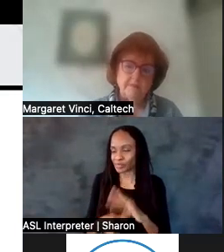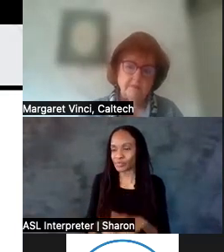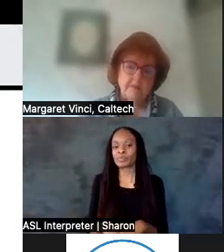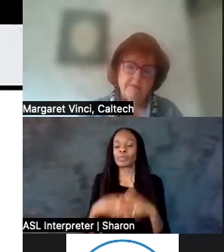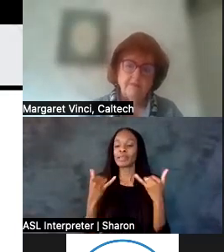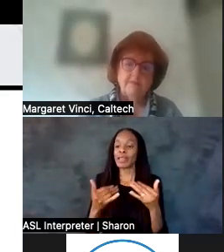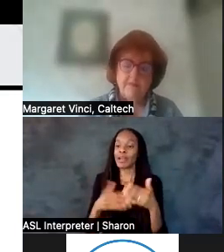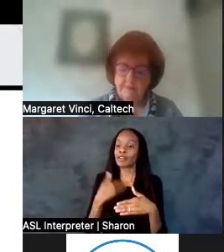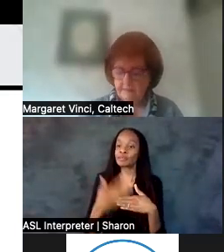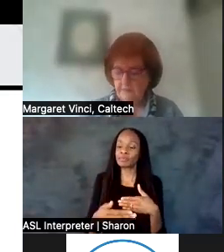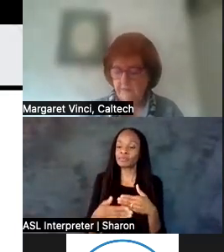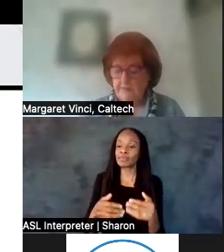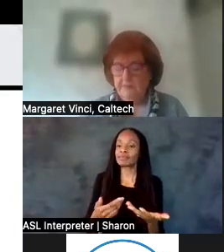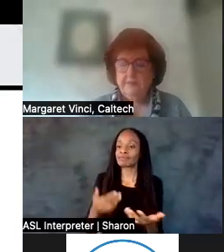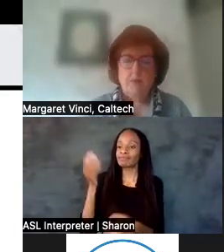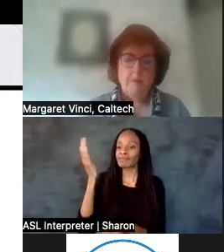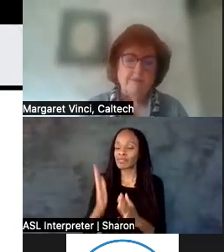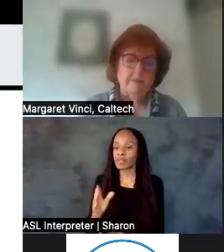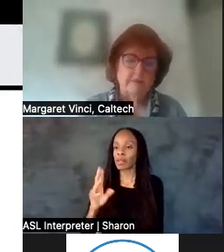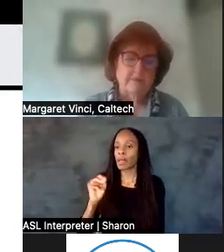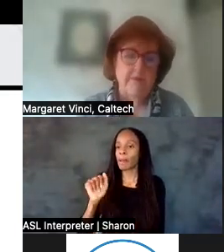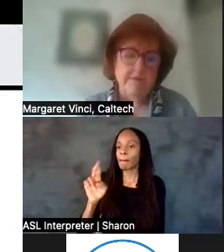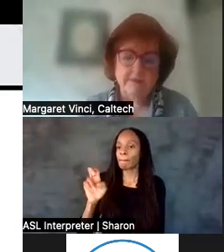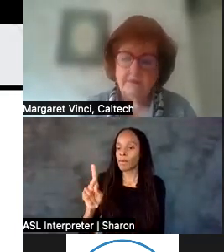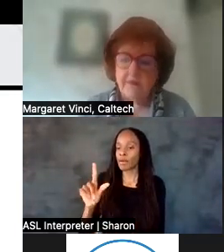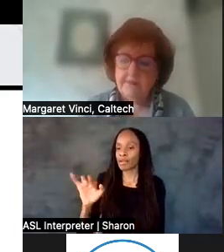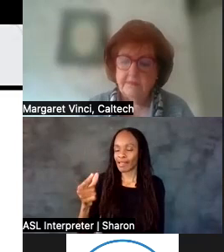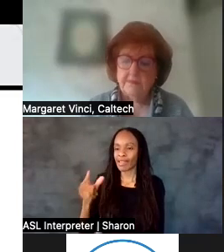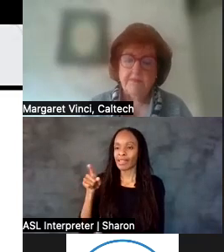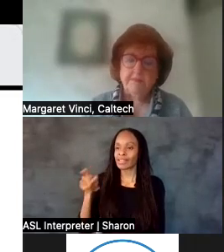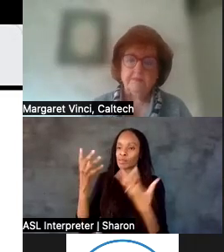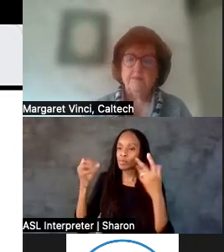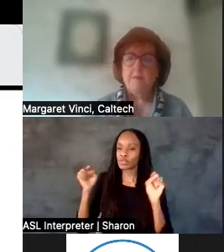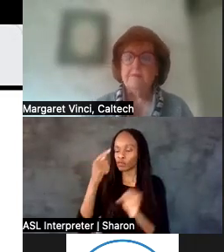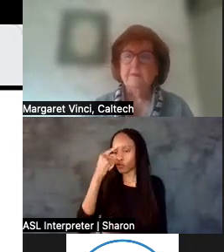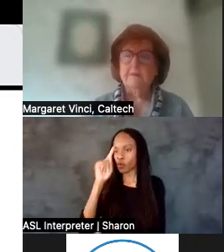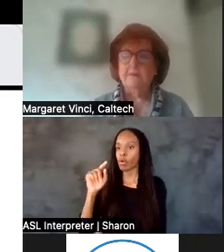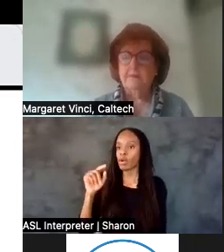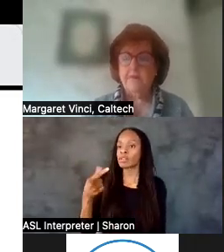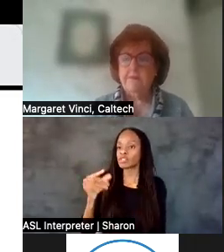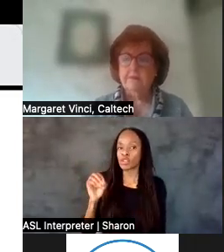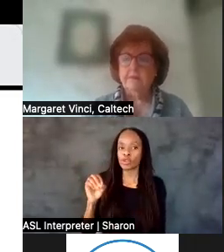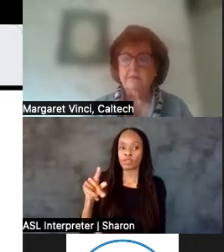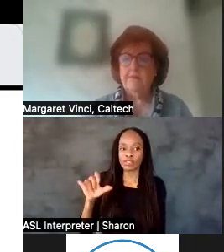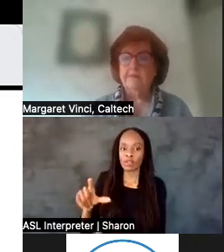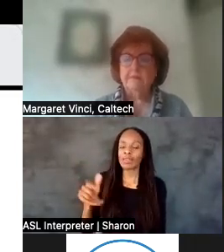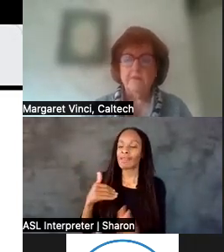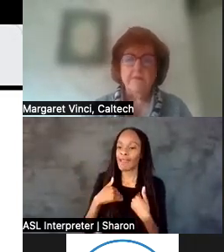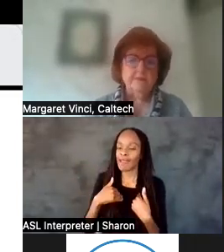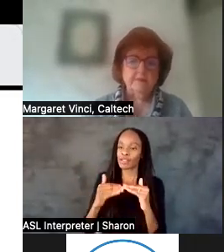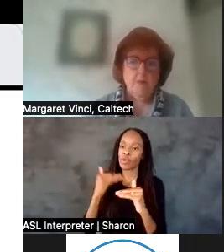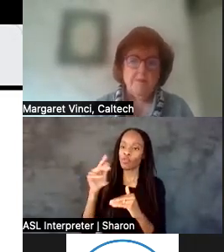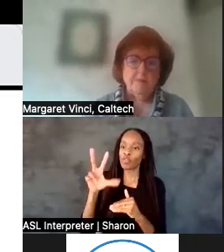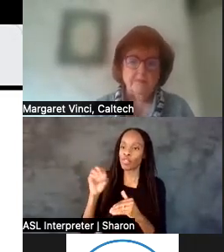on to our next presenter, who is Mark Legg, and he's the president of Legg Geophysical. He has over 30 years of